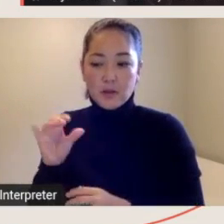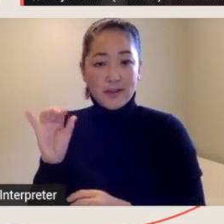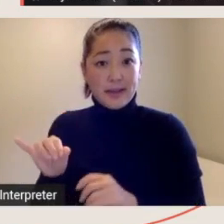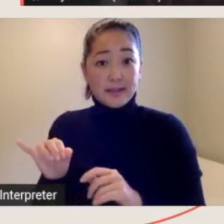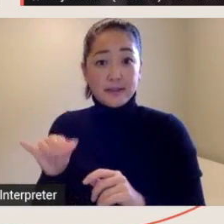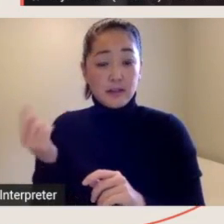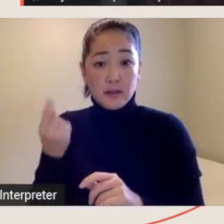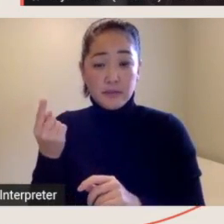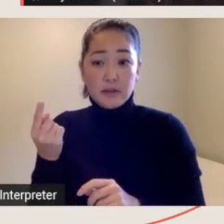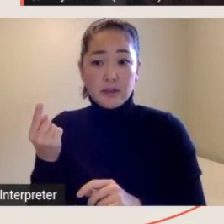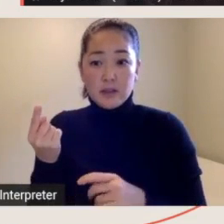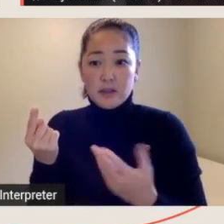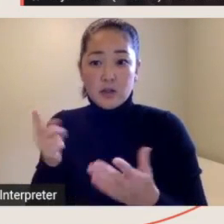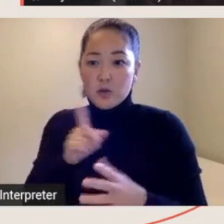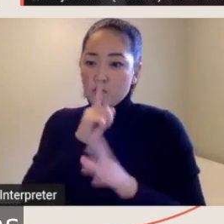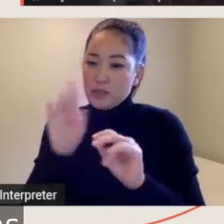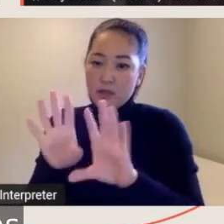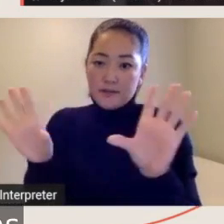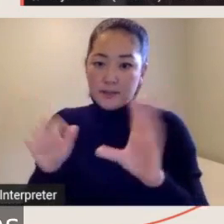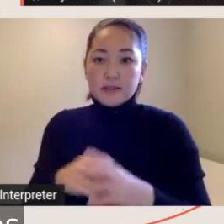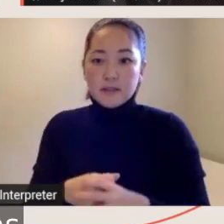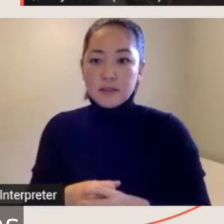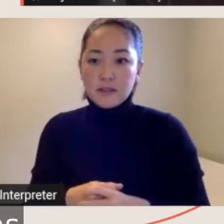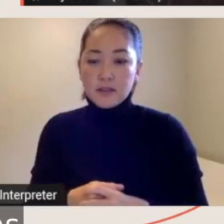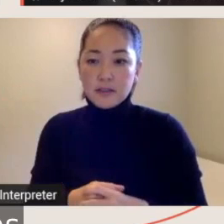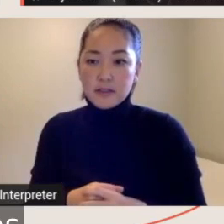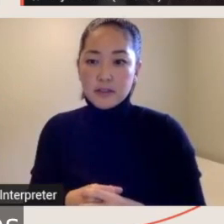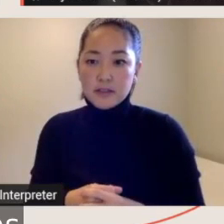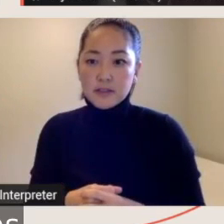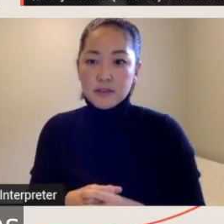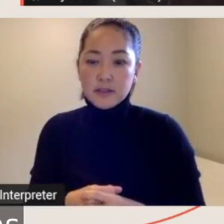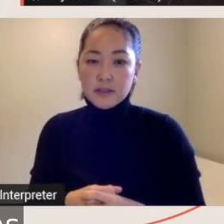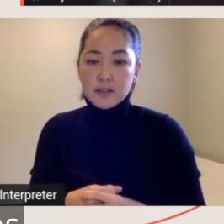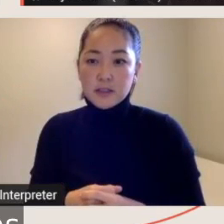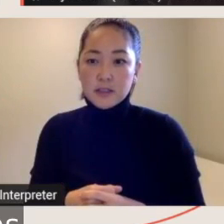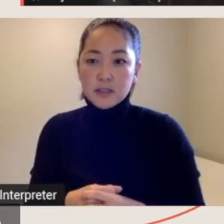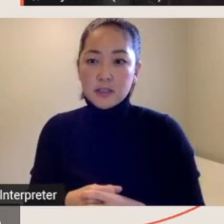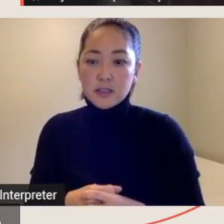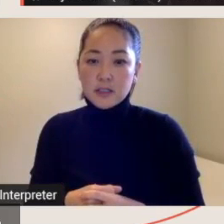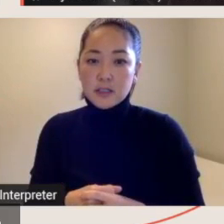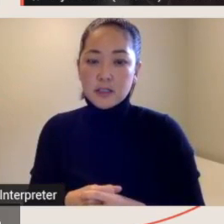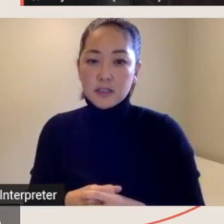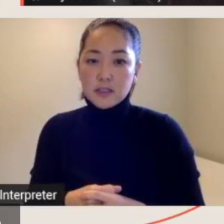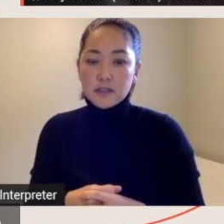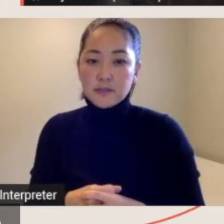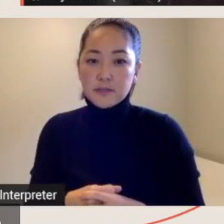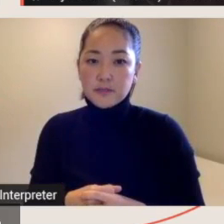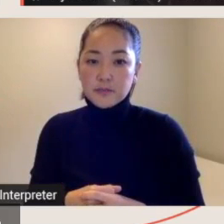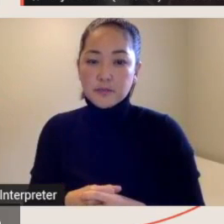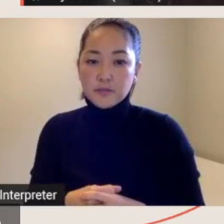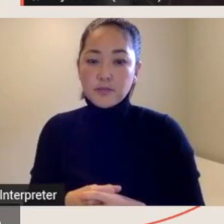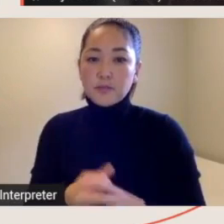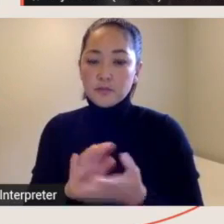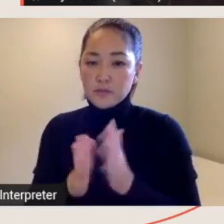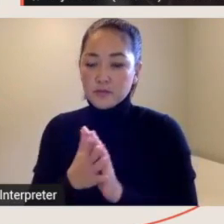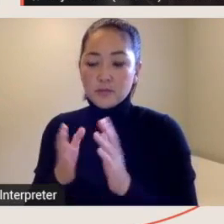I mean, it was evident in the beginning, but at least for me, it was like, it piled up so much and it became so much more intense